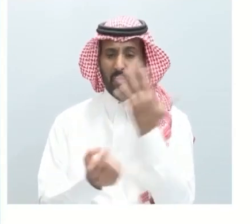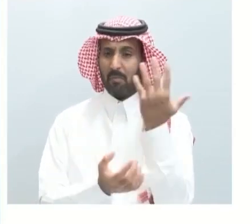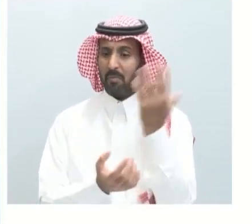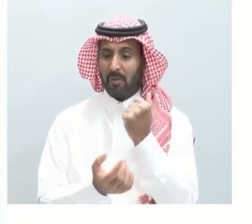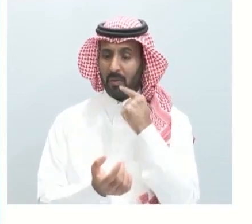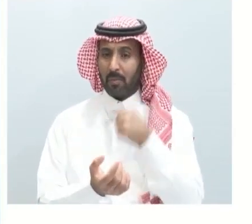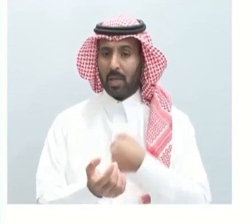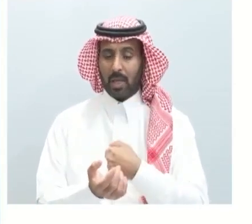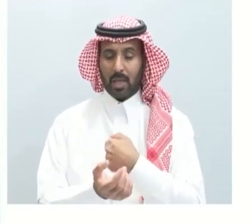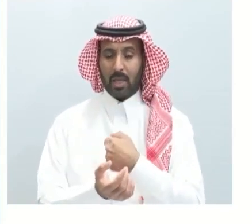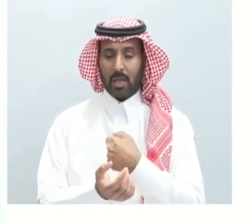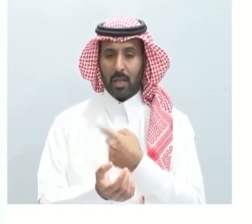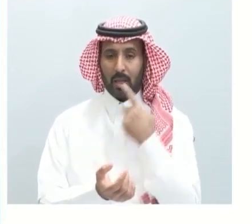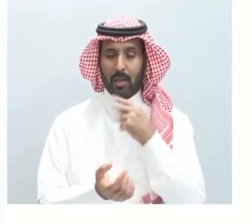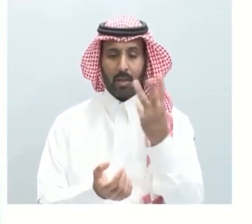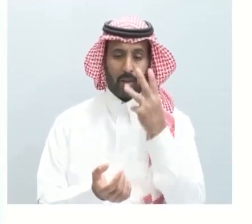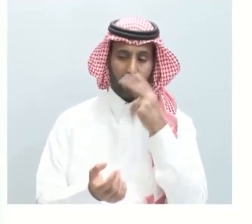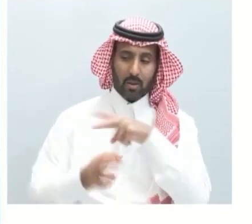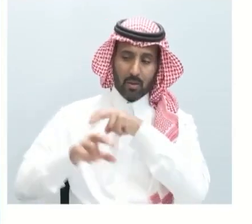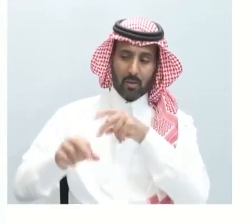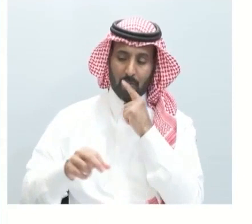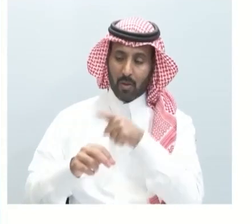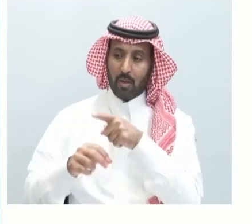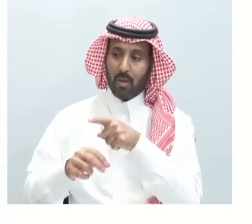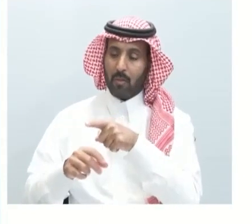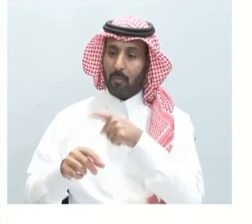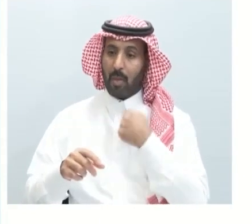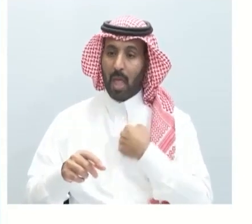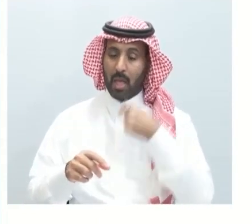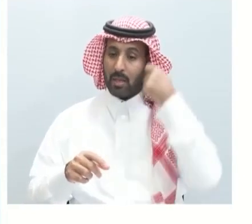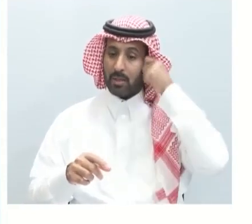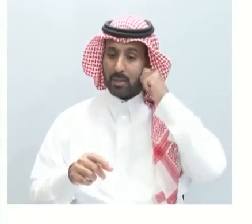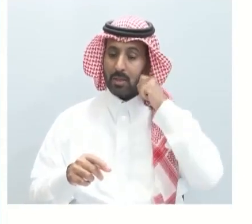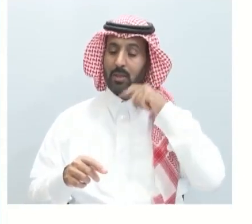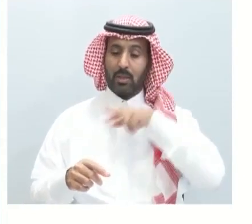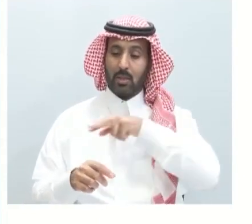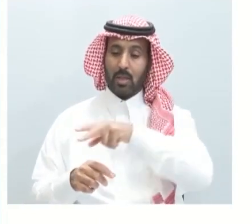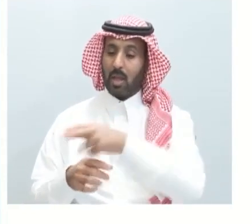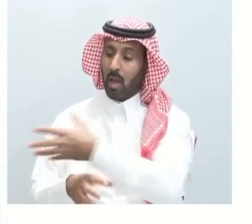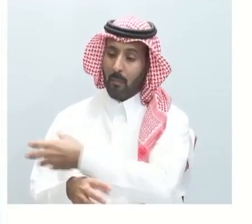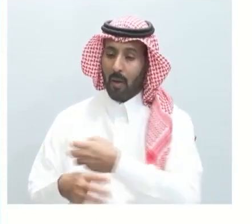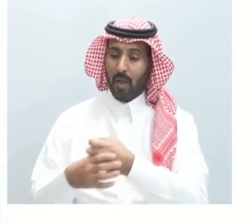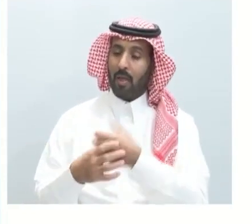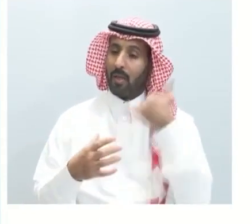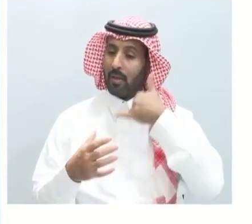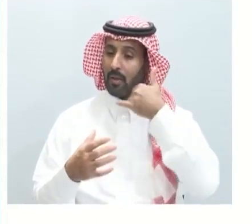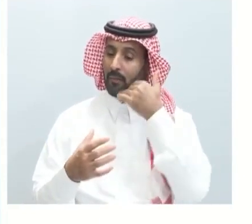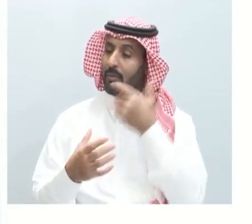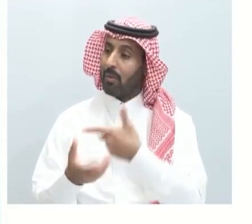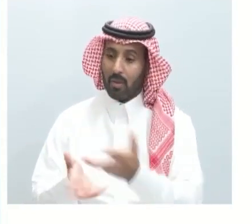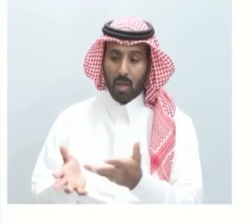Thumb number three when I found out that my sister had taken my cell phone without my permission and then lost